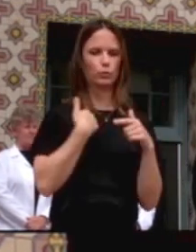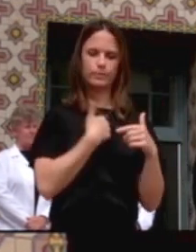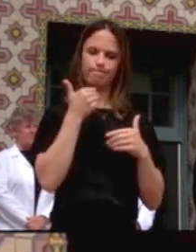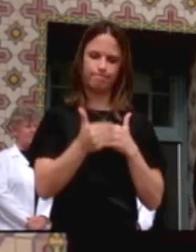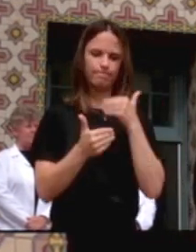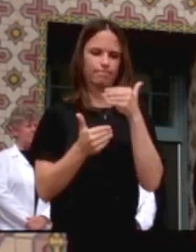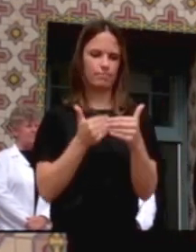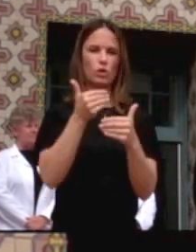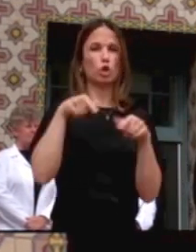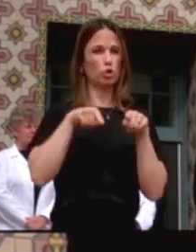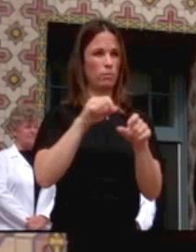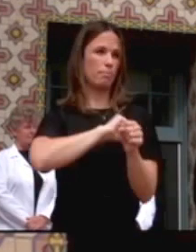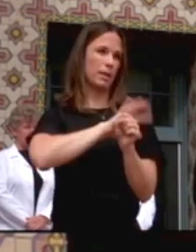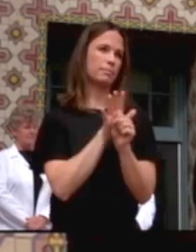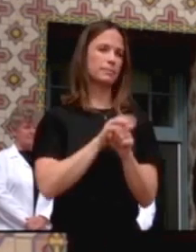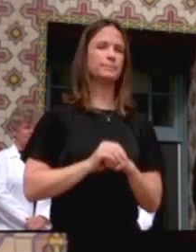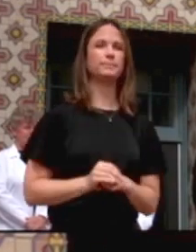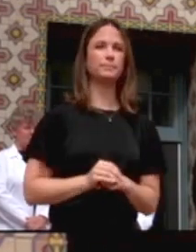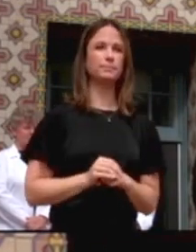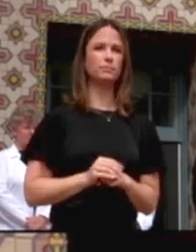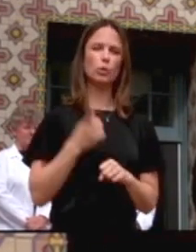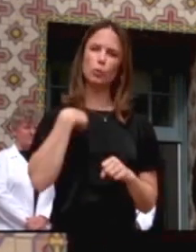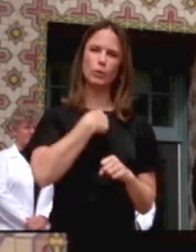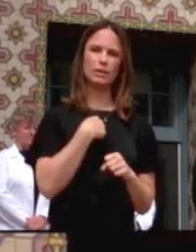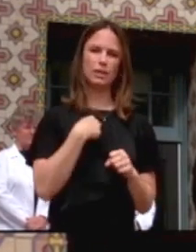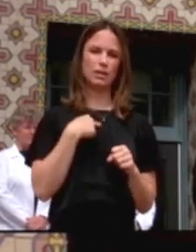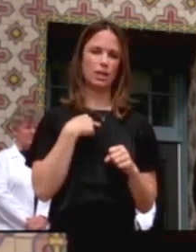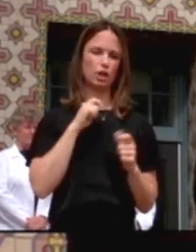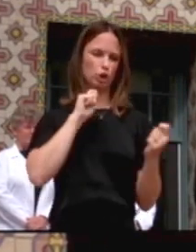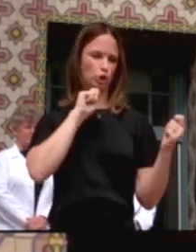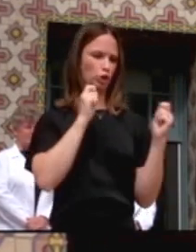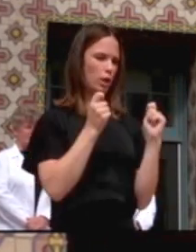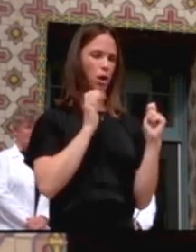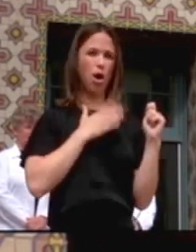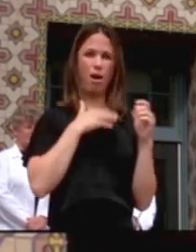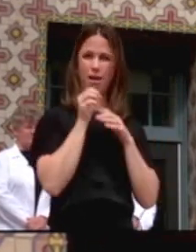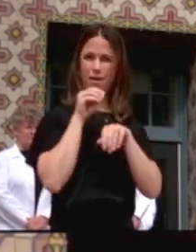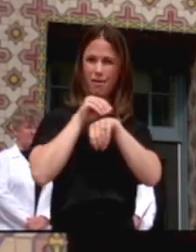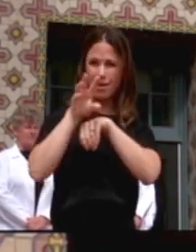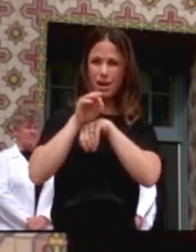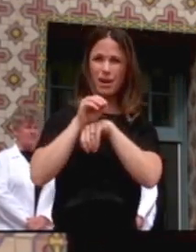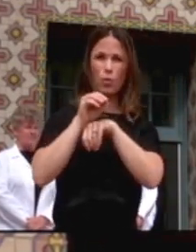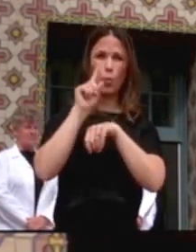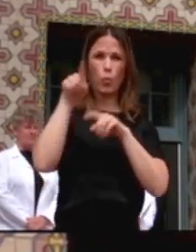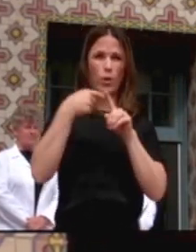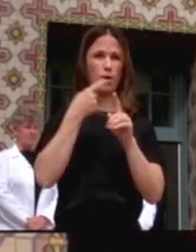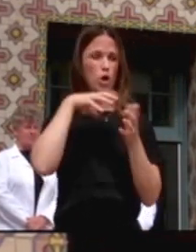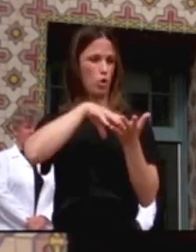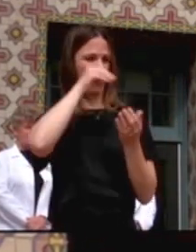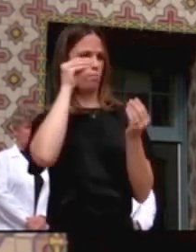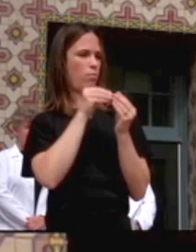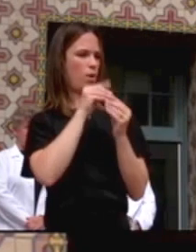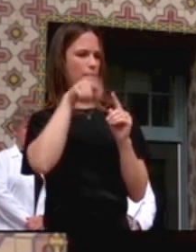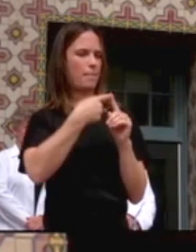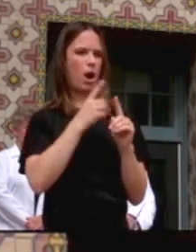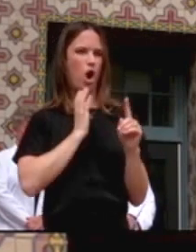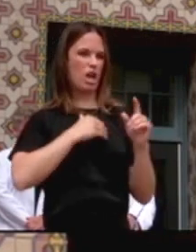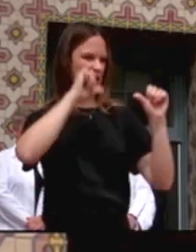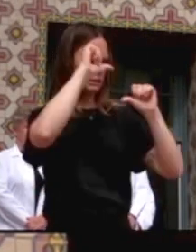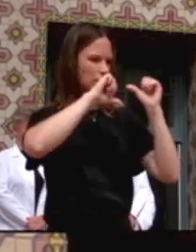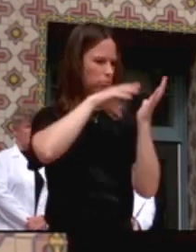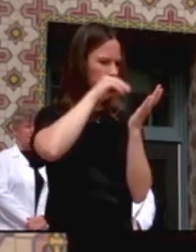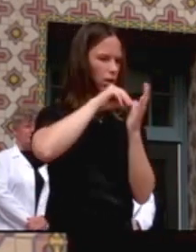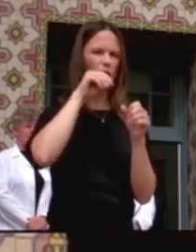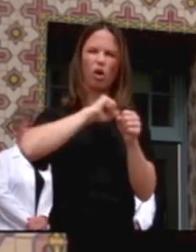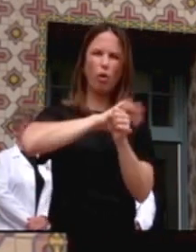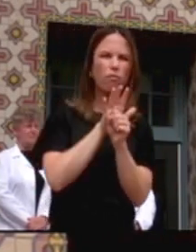the pandemic. We've adjusted our guidance as necessary when we've learned more about the science of COVID,